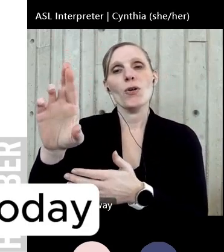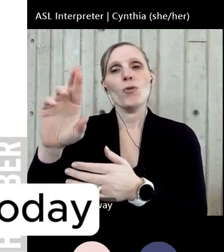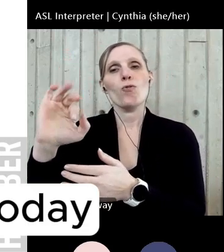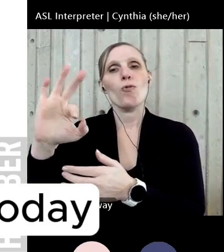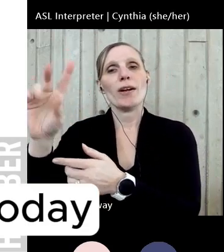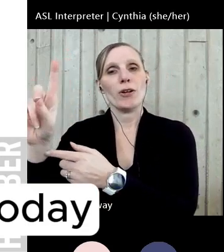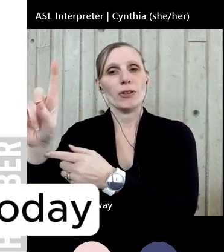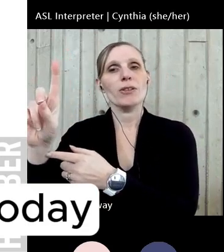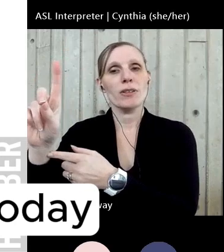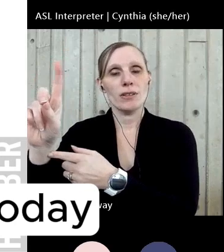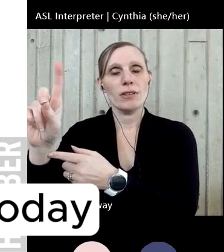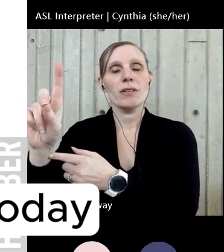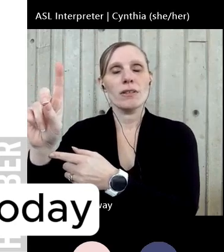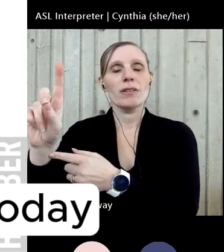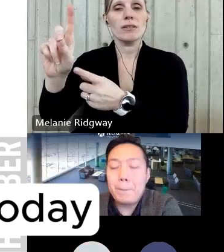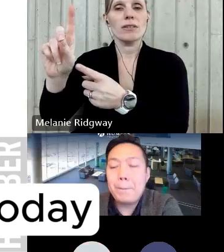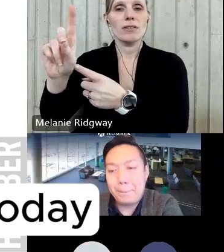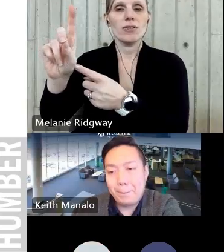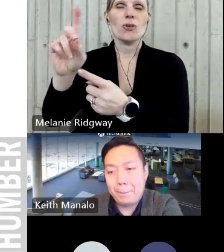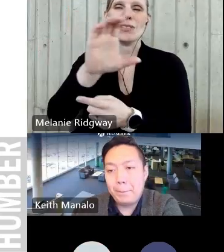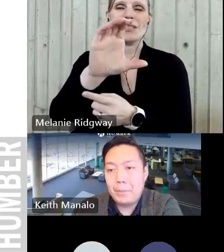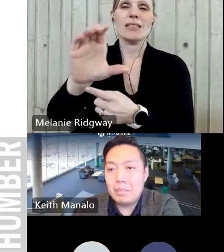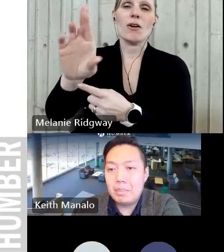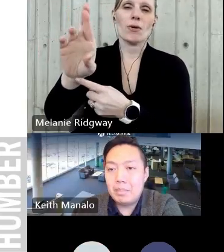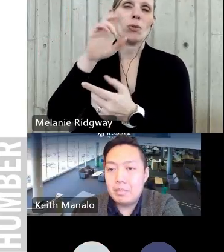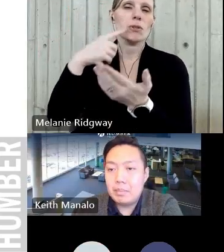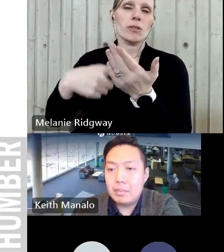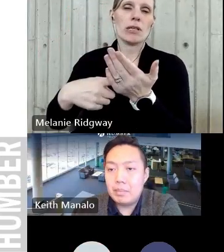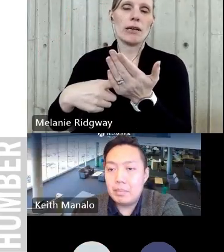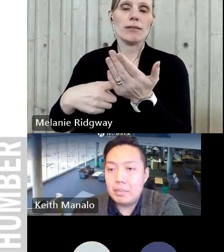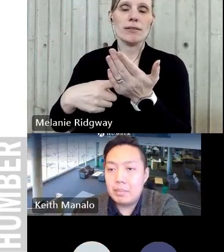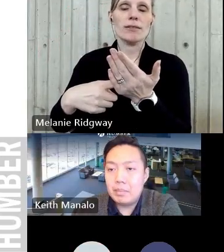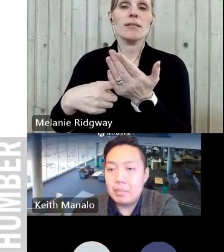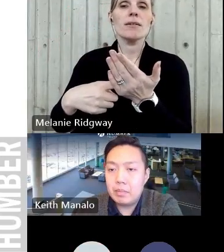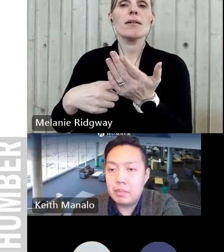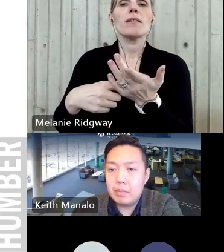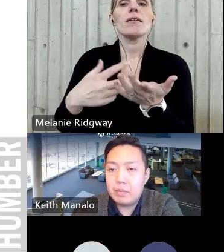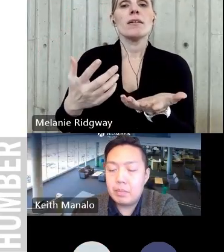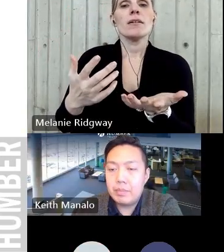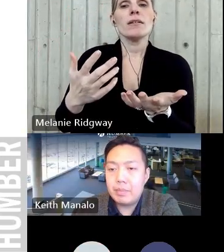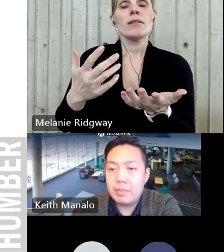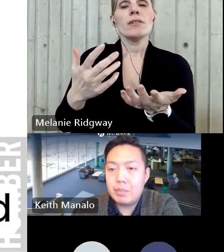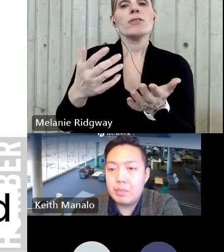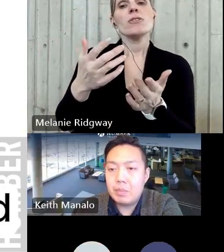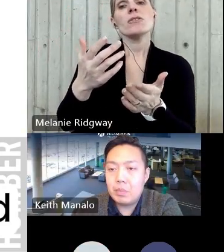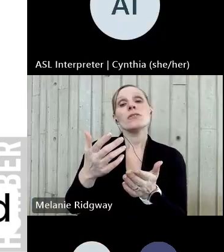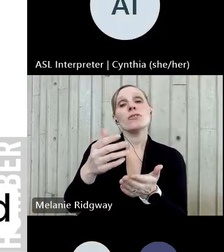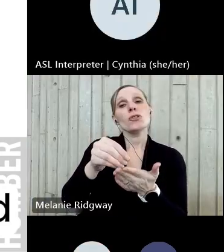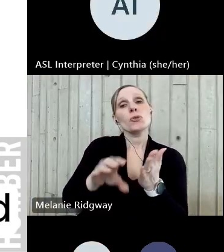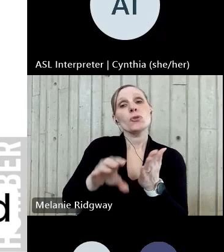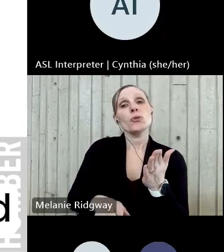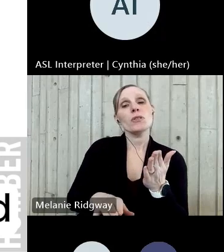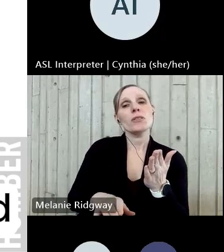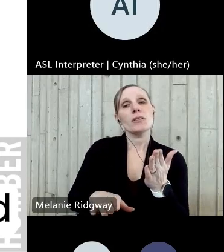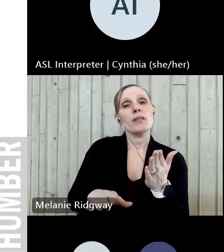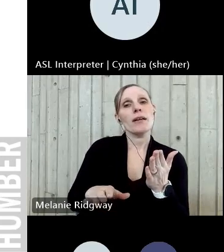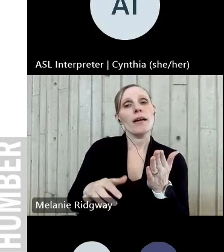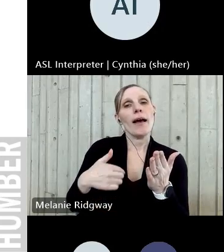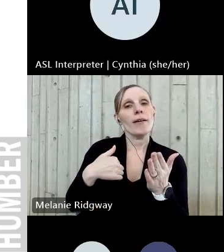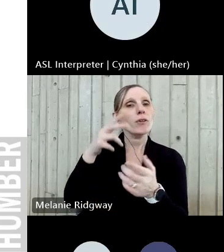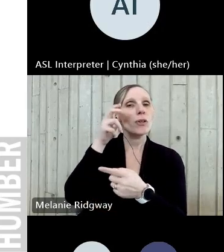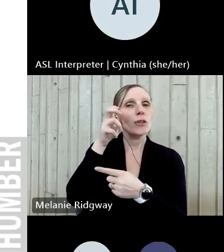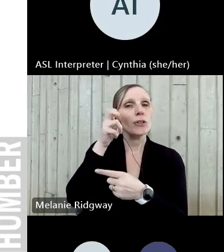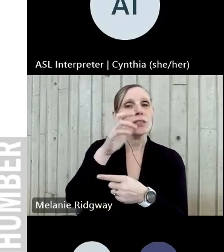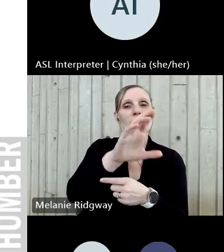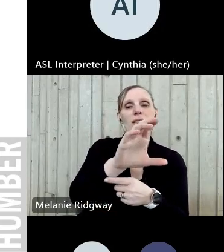to close out this session for today. So for students that haven't heard of the co-curricular record, so this